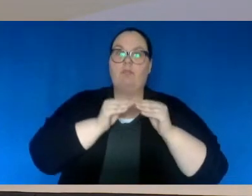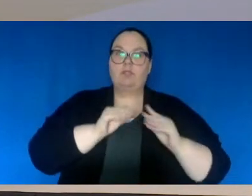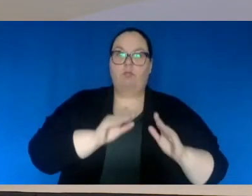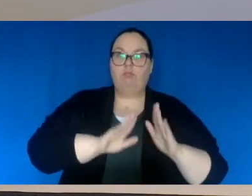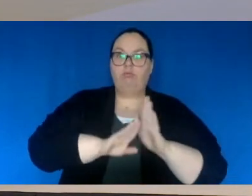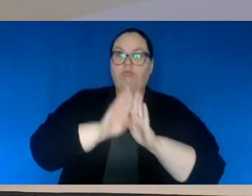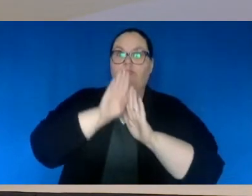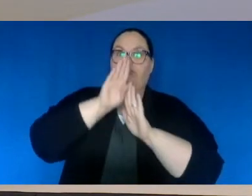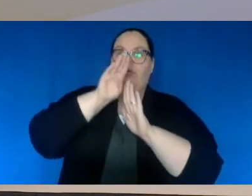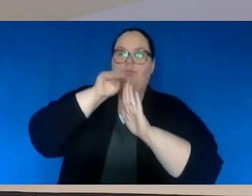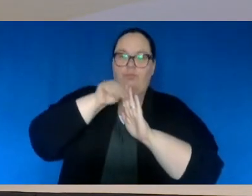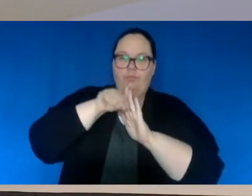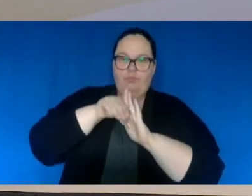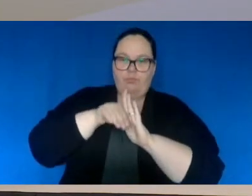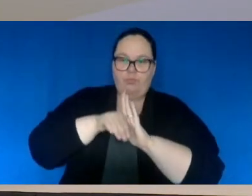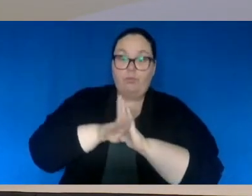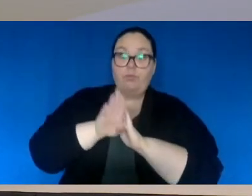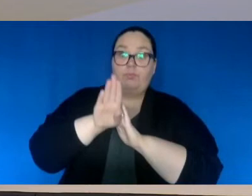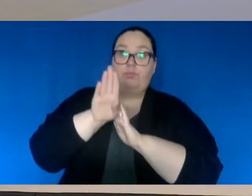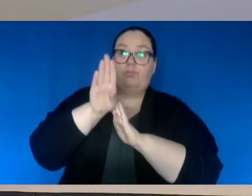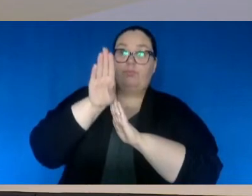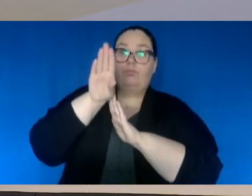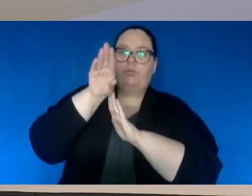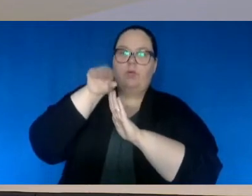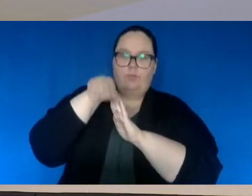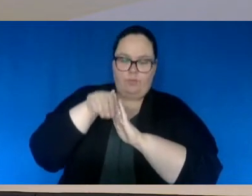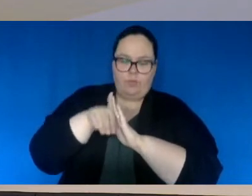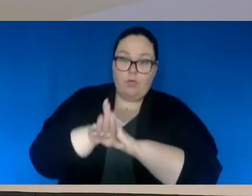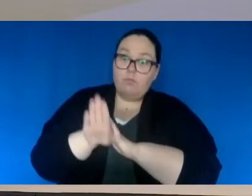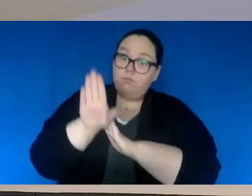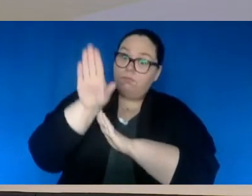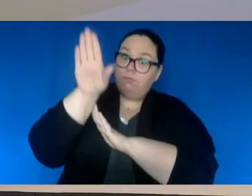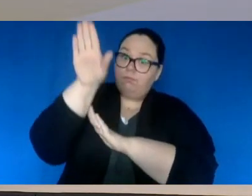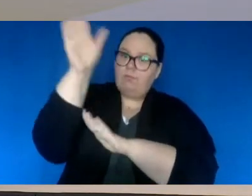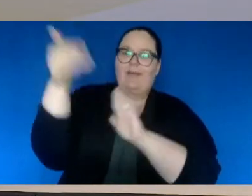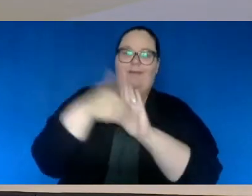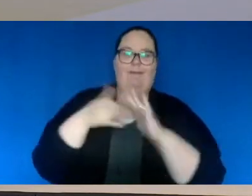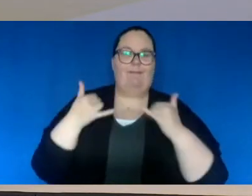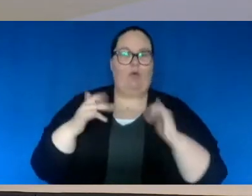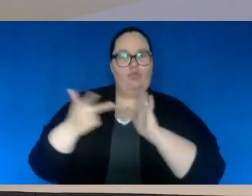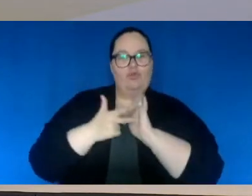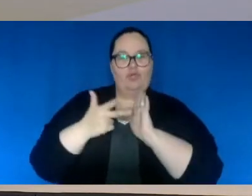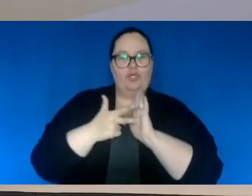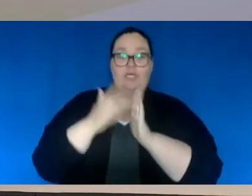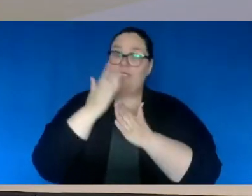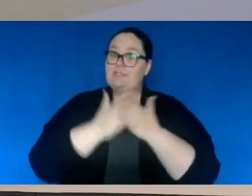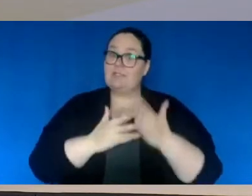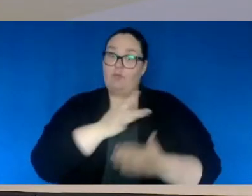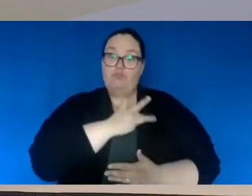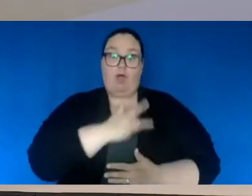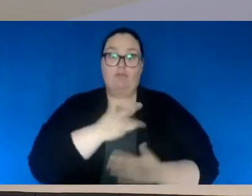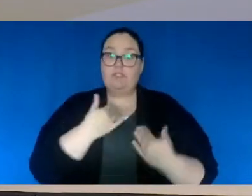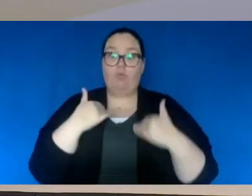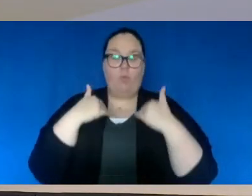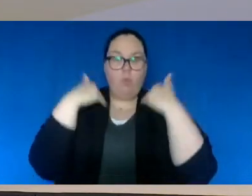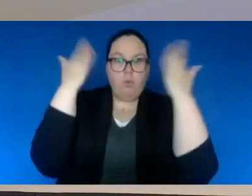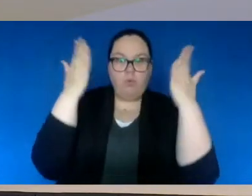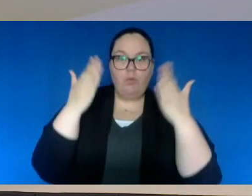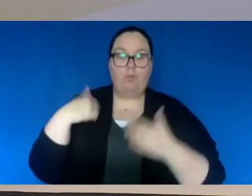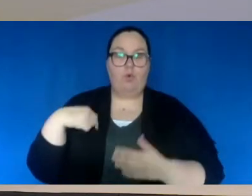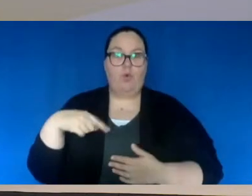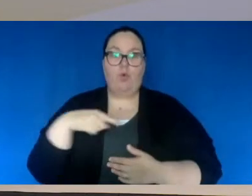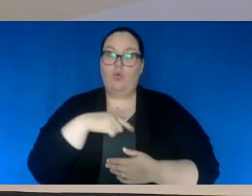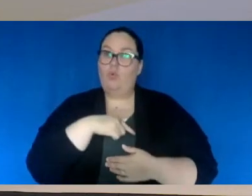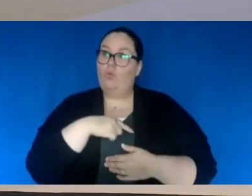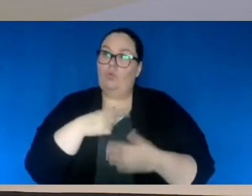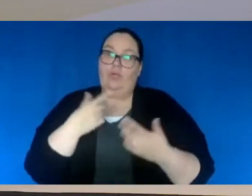devastating in some jurisdictions, with health systems being overwhelmed. We have surpassed the daily case count of new